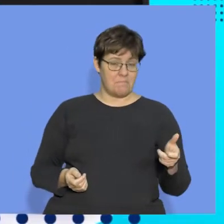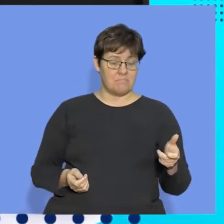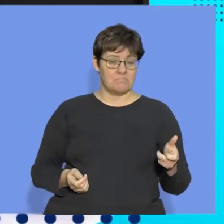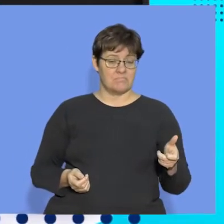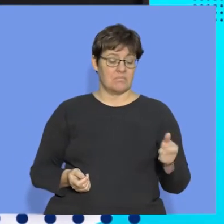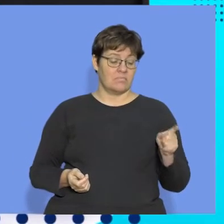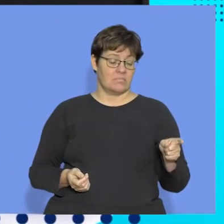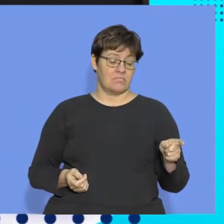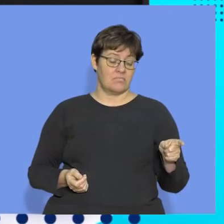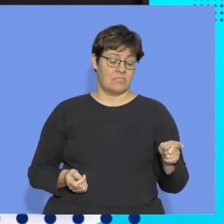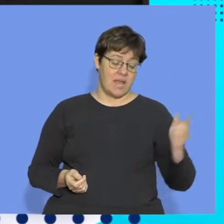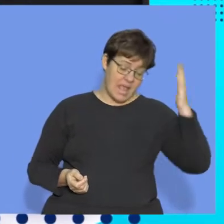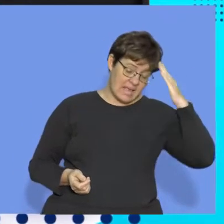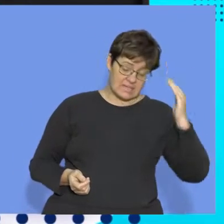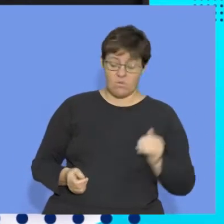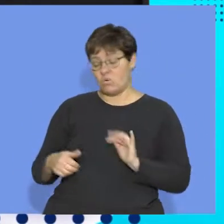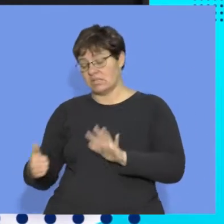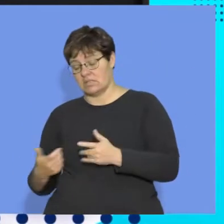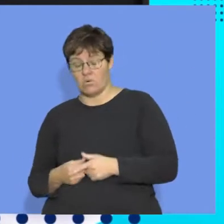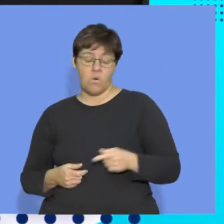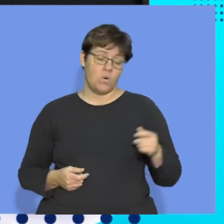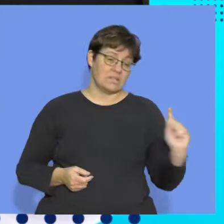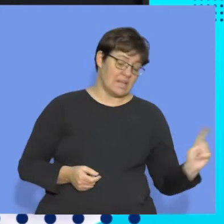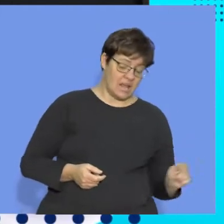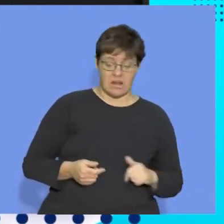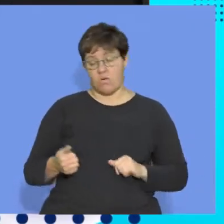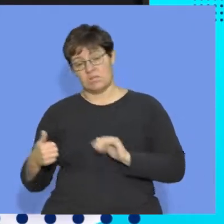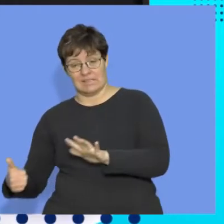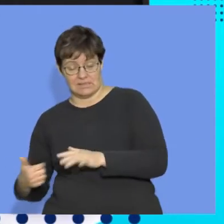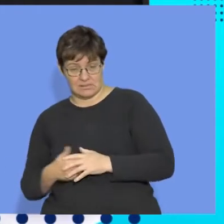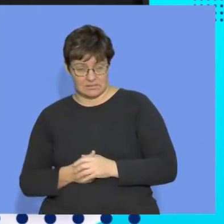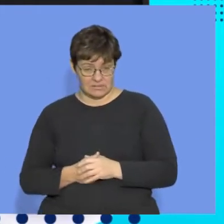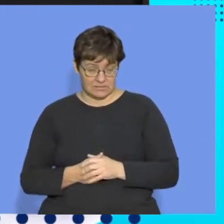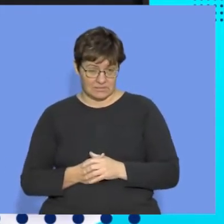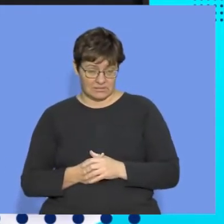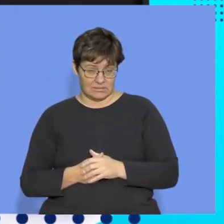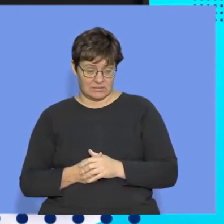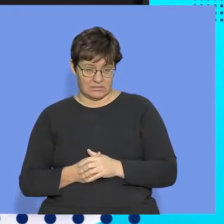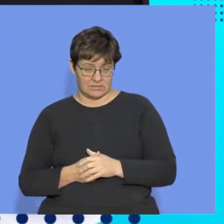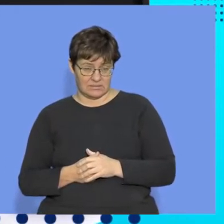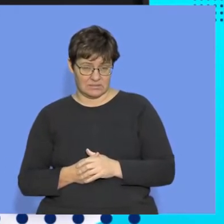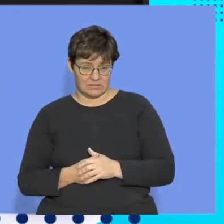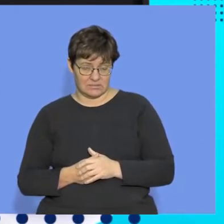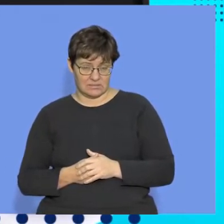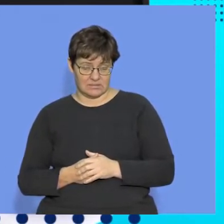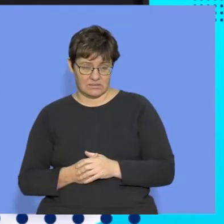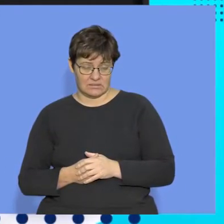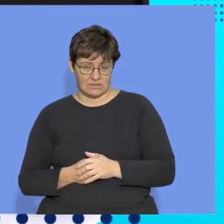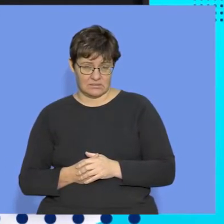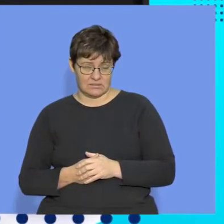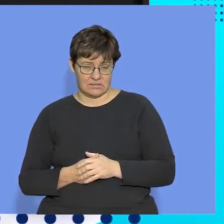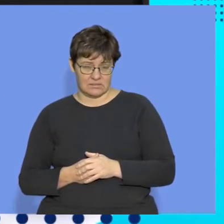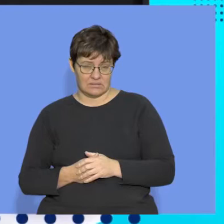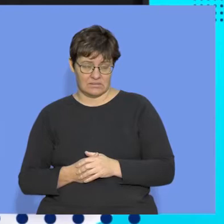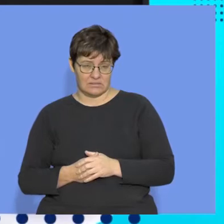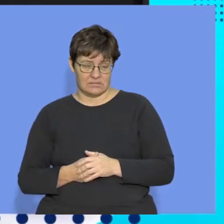coin, we can get 6 and tail. Head or 7. Not 7. 7 is not a sample space